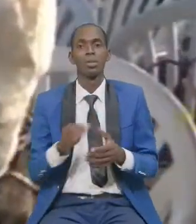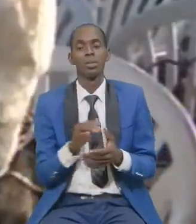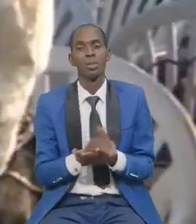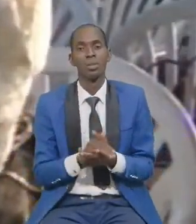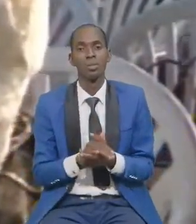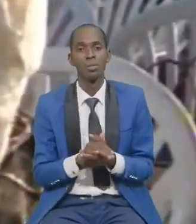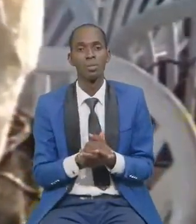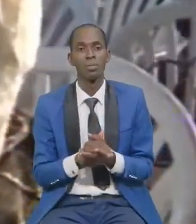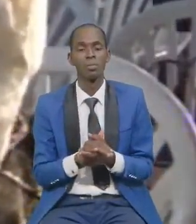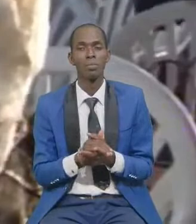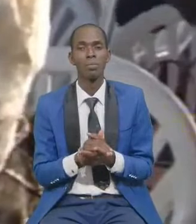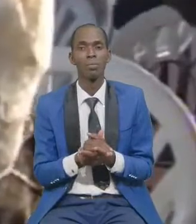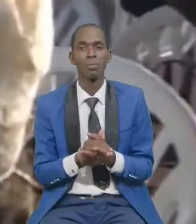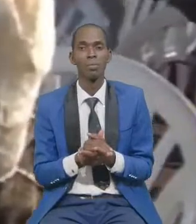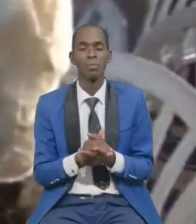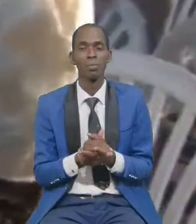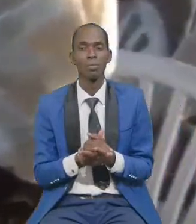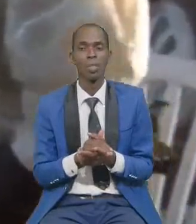faithfulness,